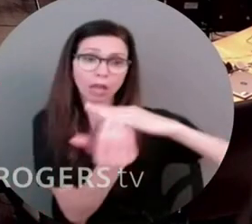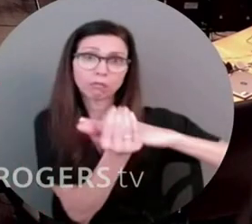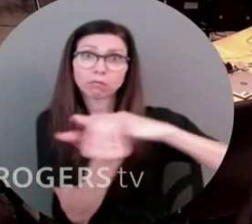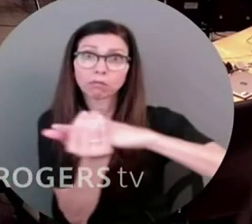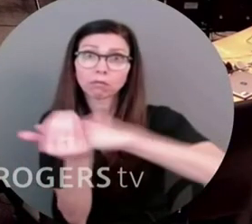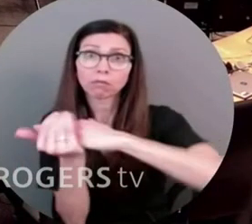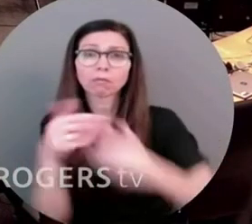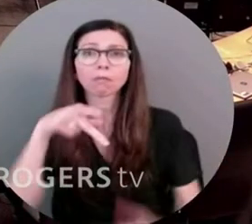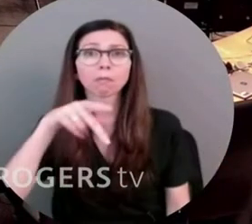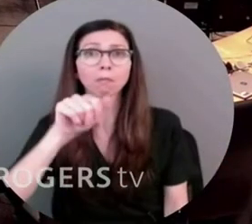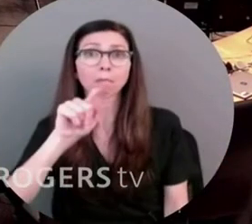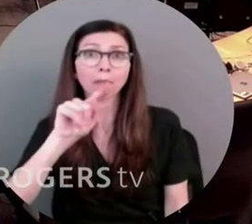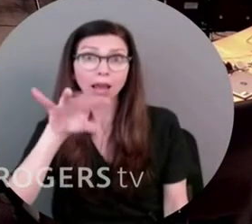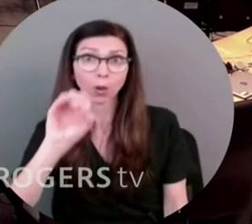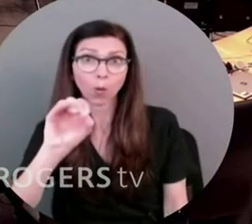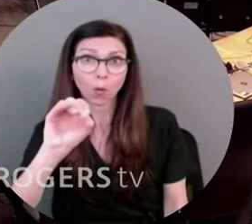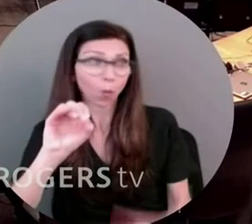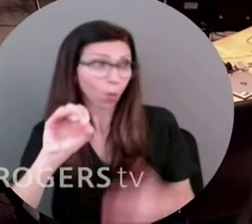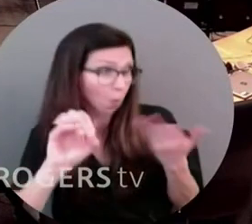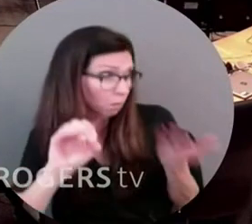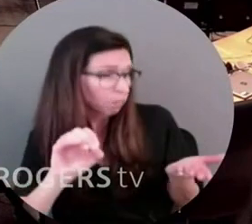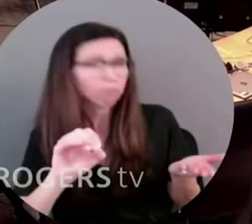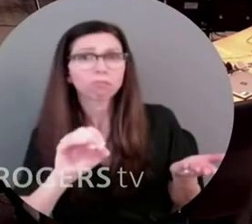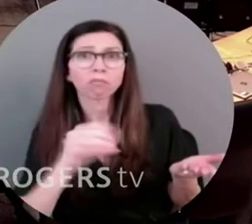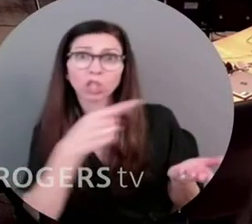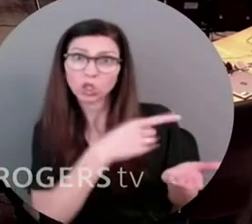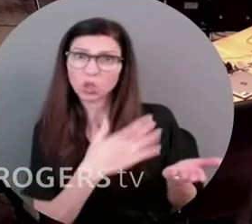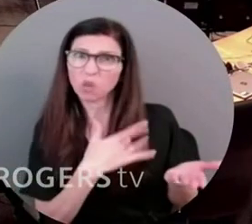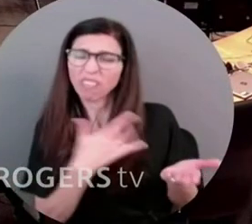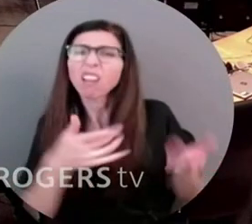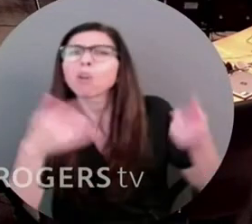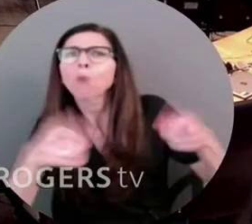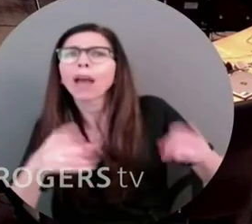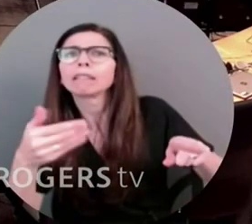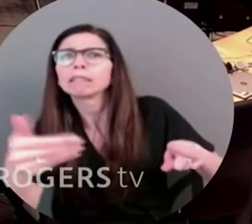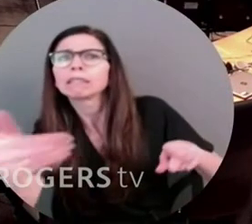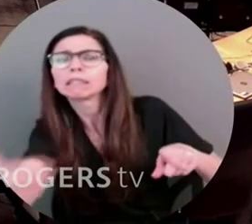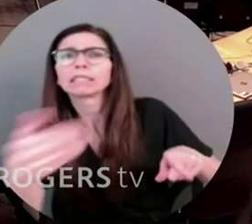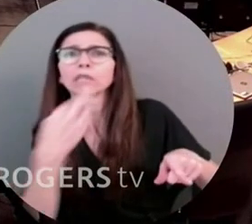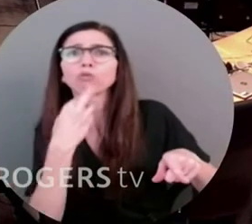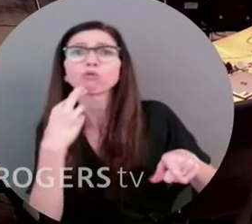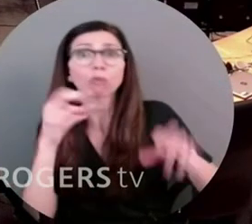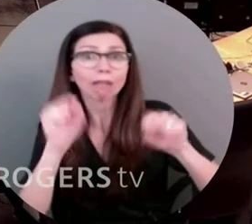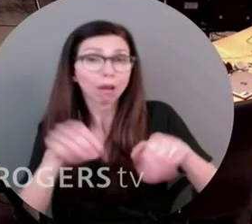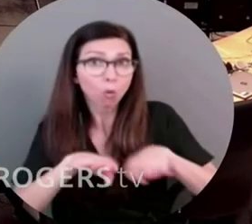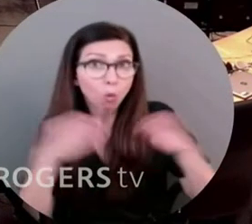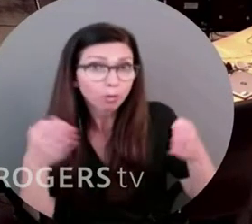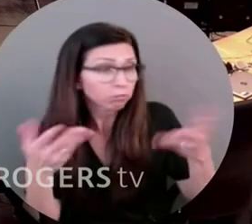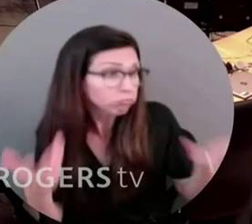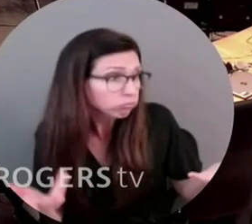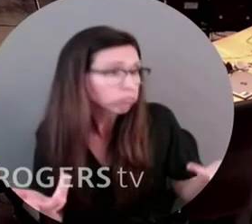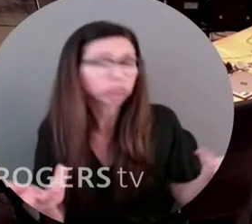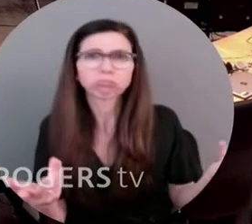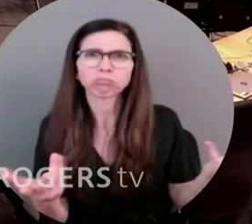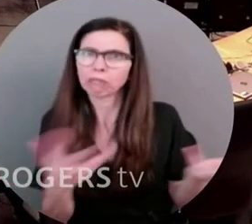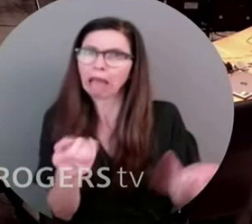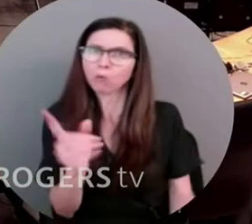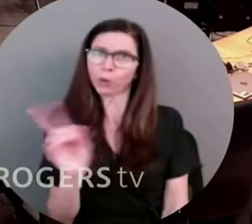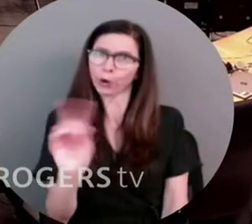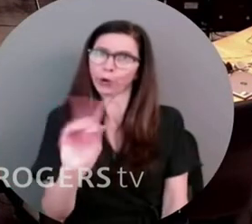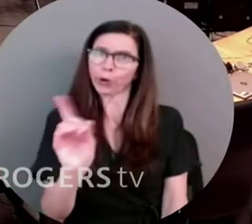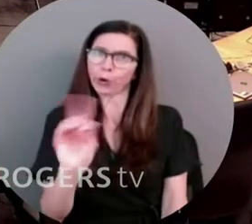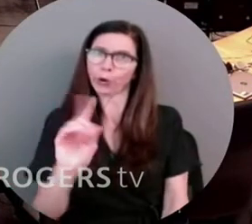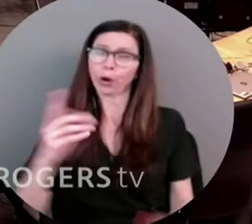that plan, when the restaurants will be able to open, do you think? And what areas of the city do you think that we are going to see these